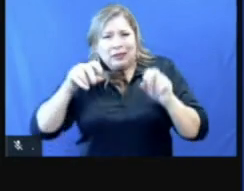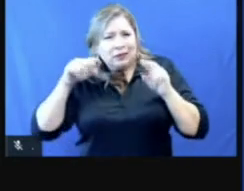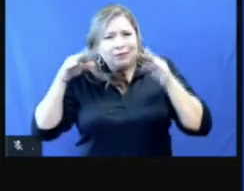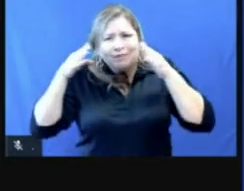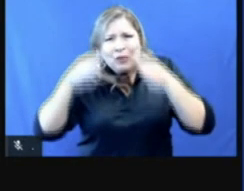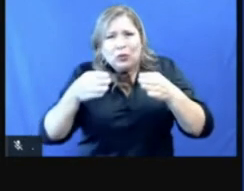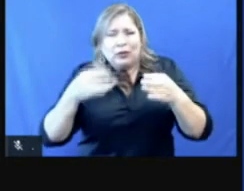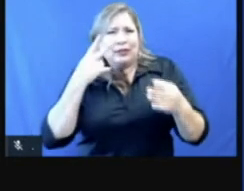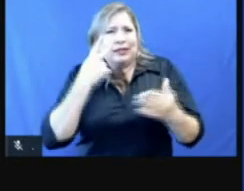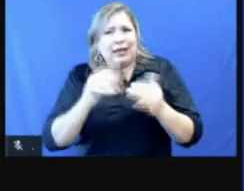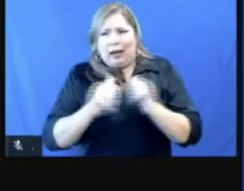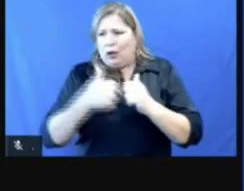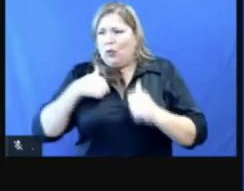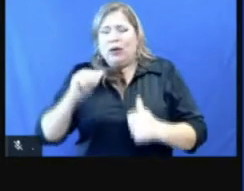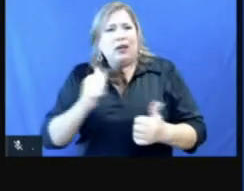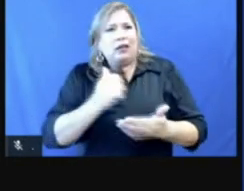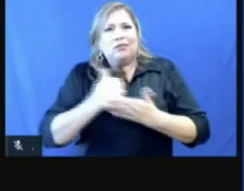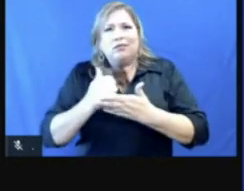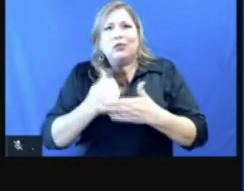across the state.